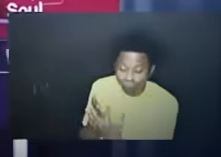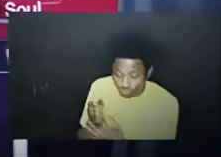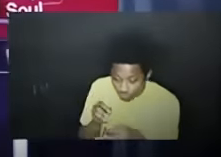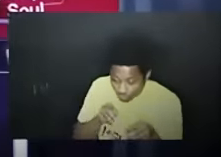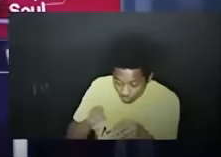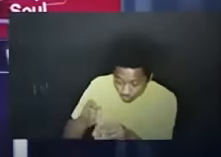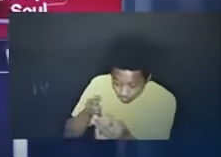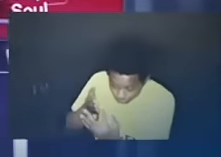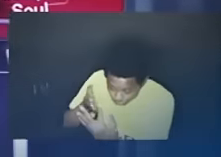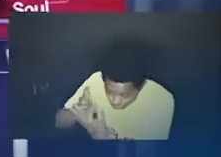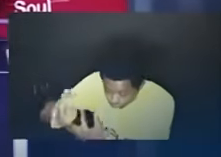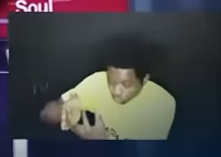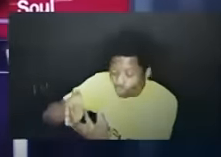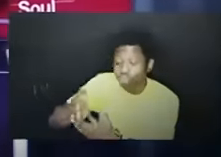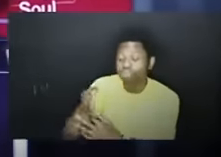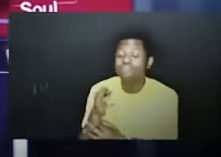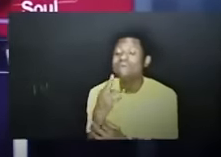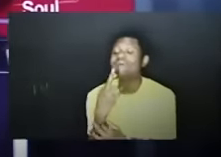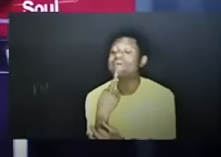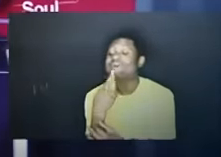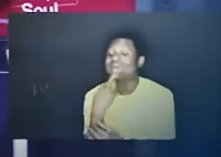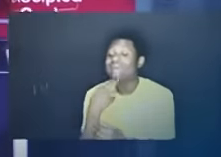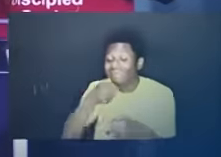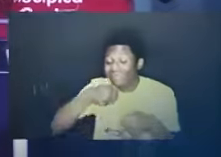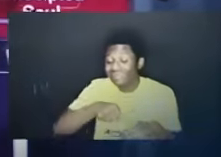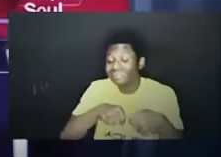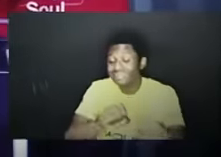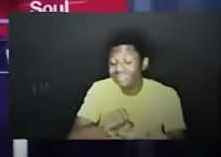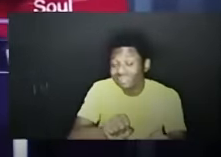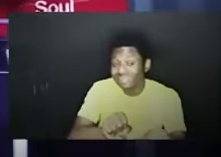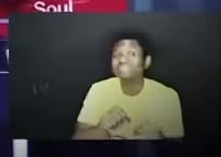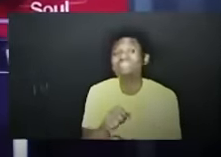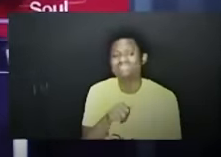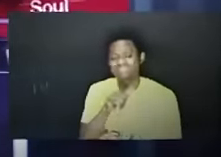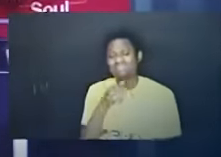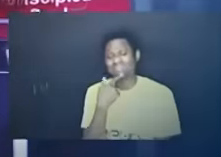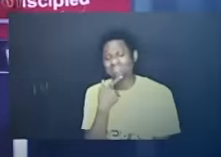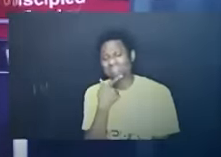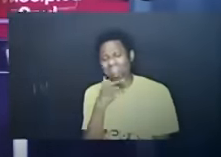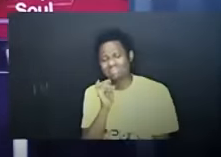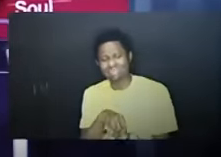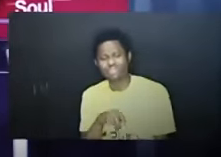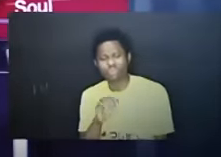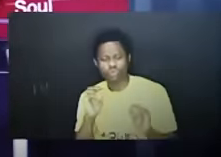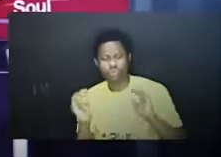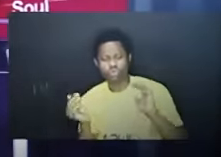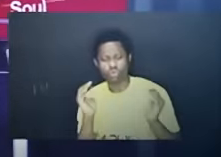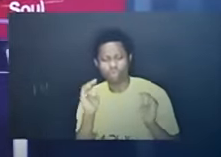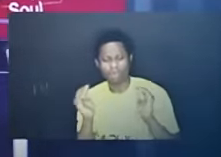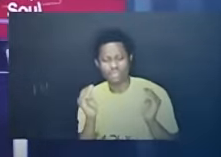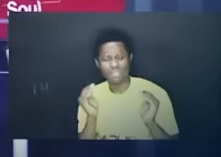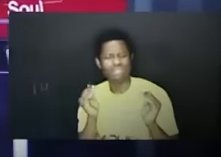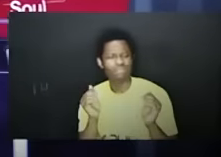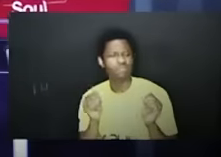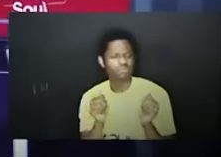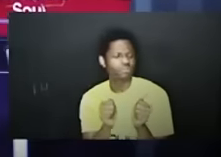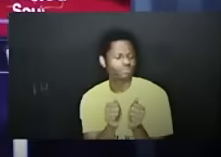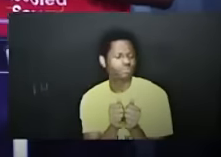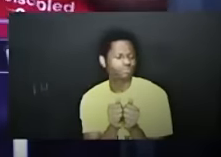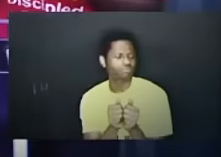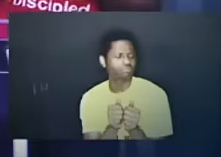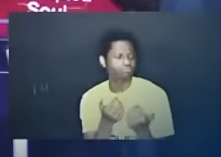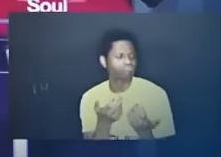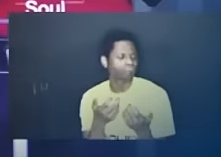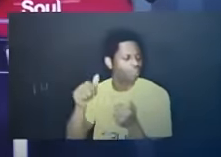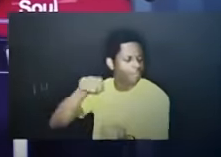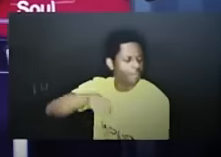being baptized in Christ. It's Mavu Paul or Tre Israel for our friend one fast no son or the Toto say what